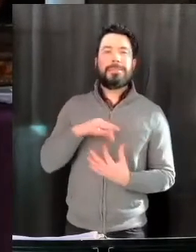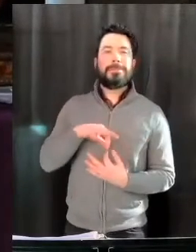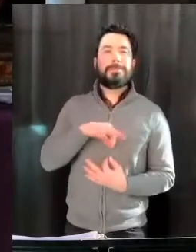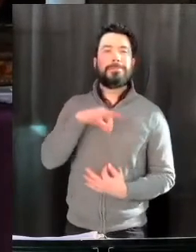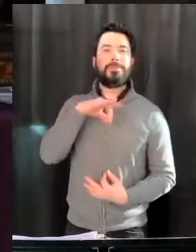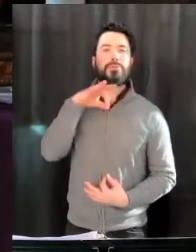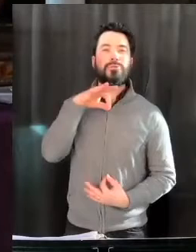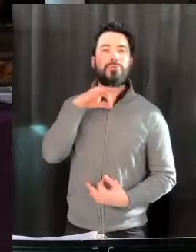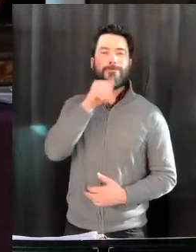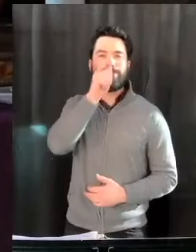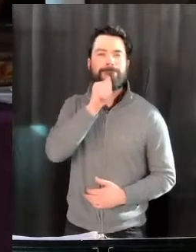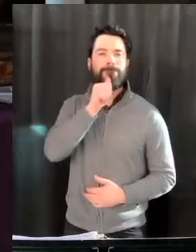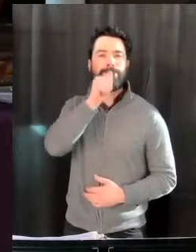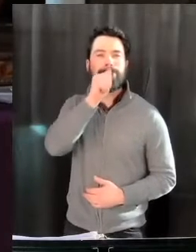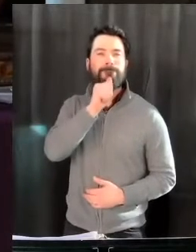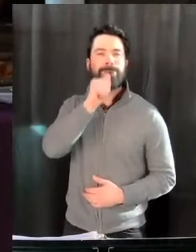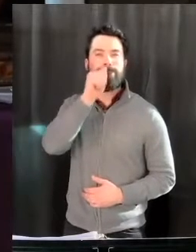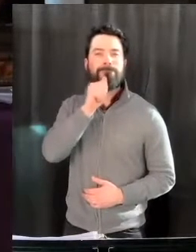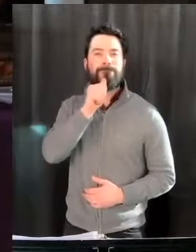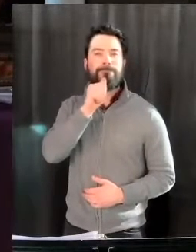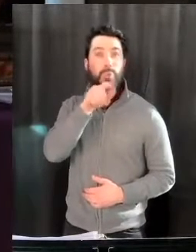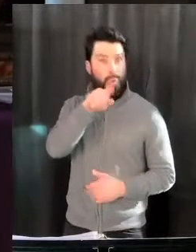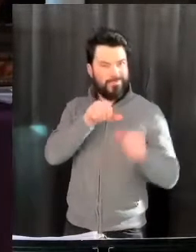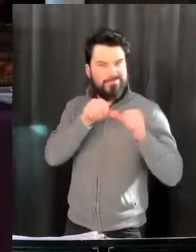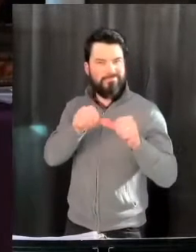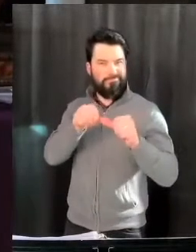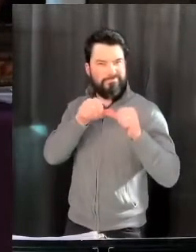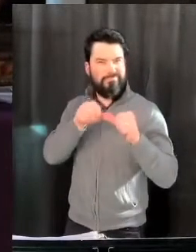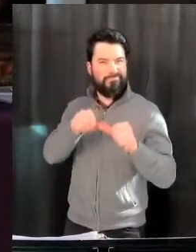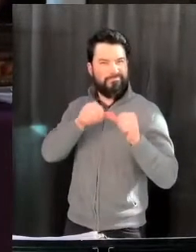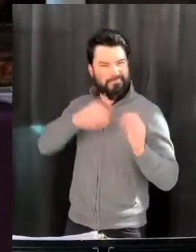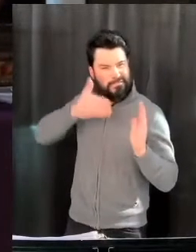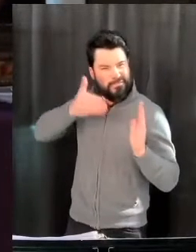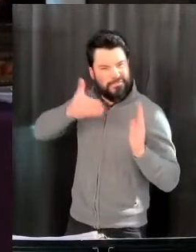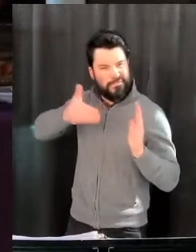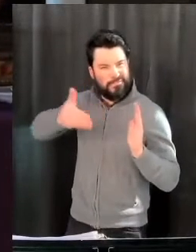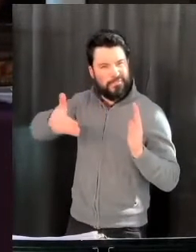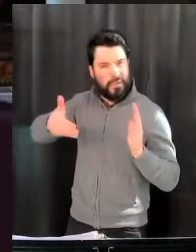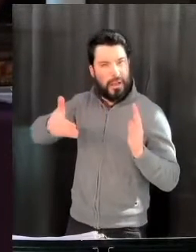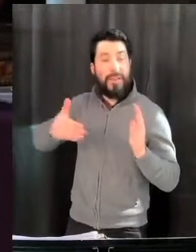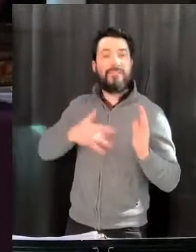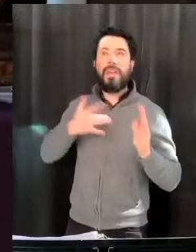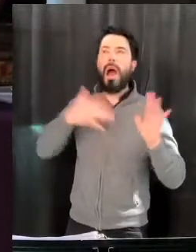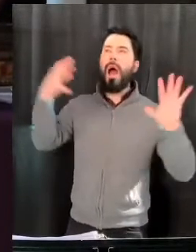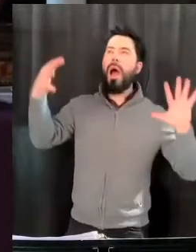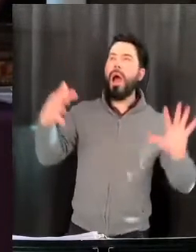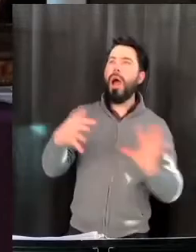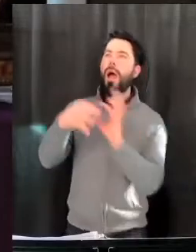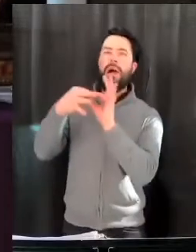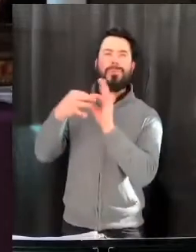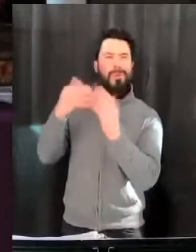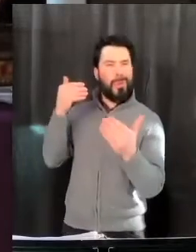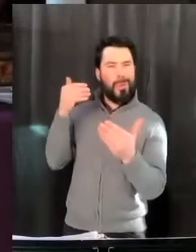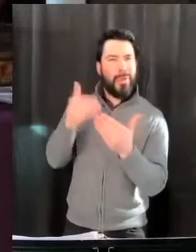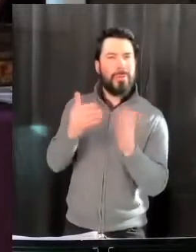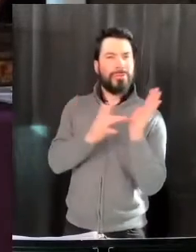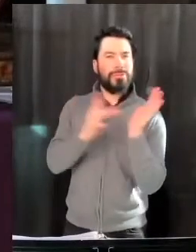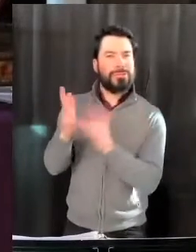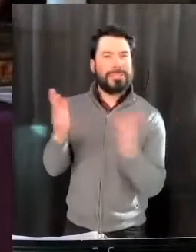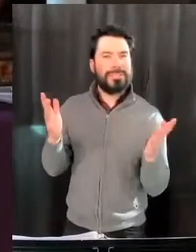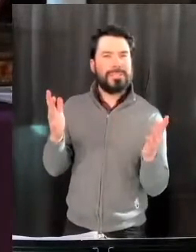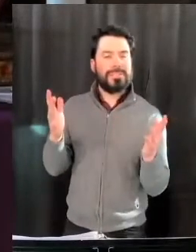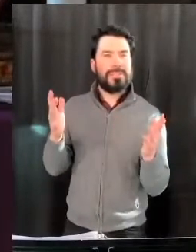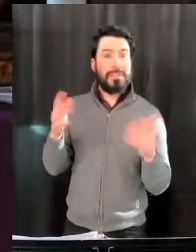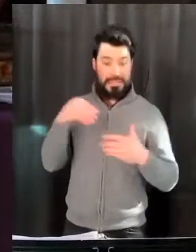perseverance. And if you stick with it, it will bring you closer to Jesus, and it will transform